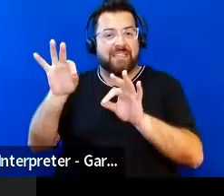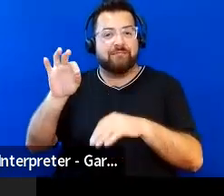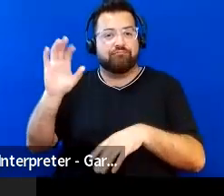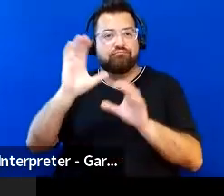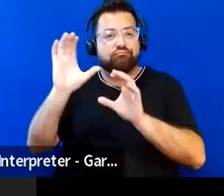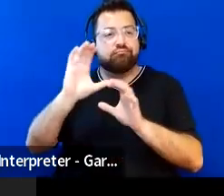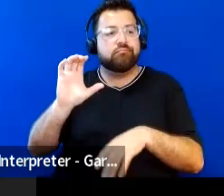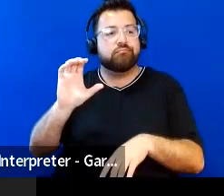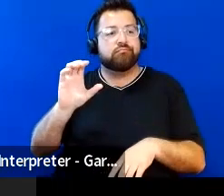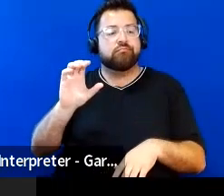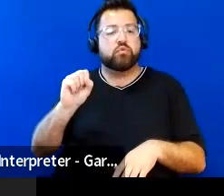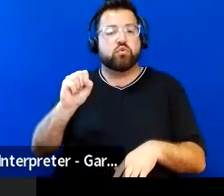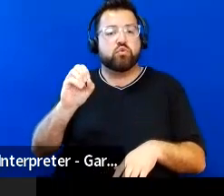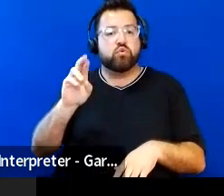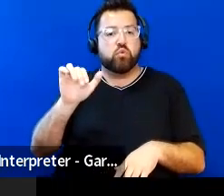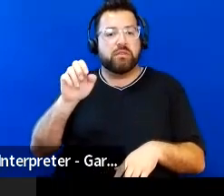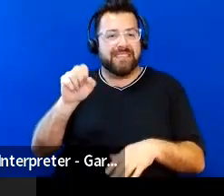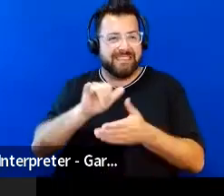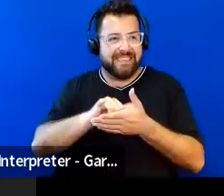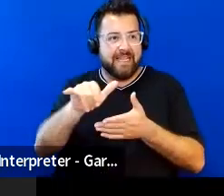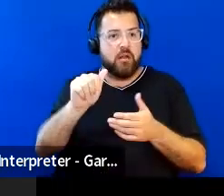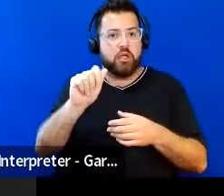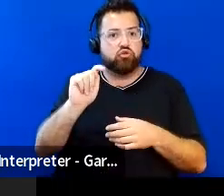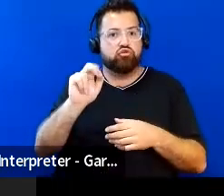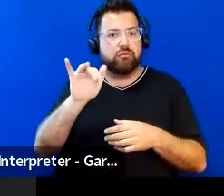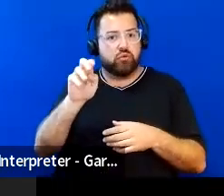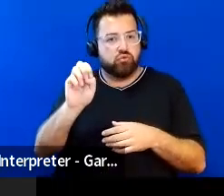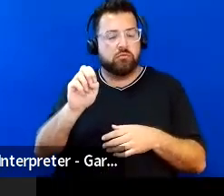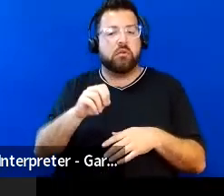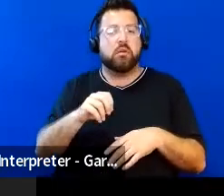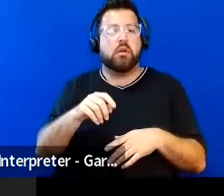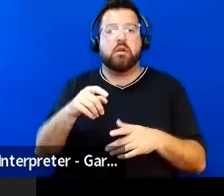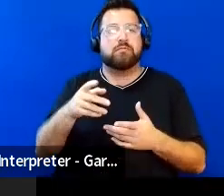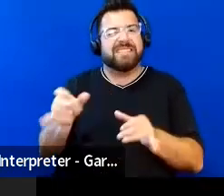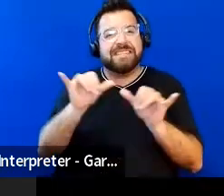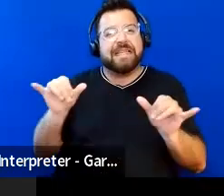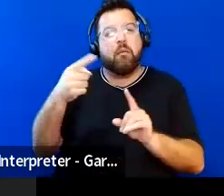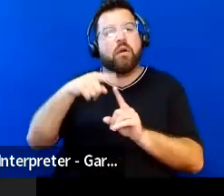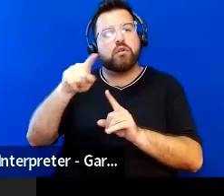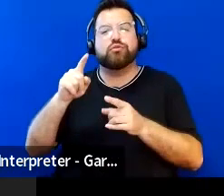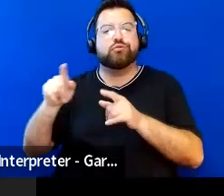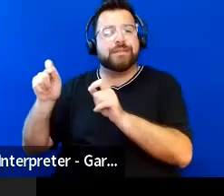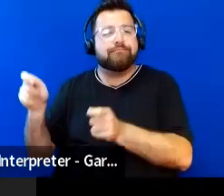you are, just like when you are citing a source from any,